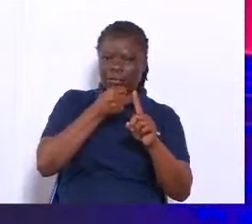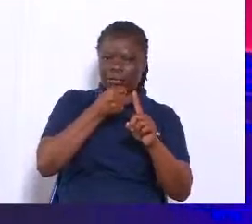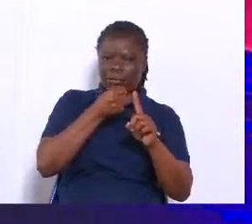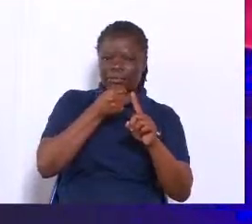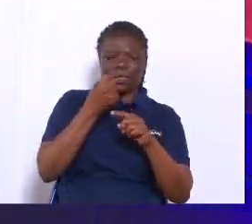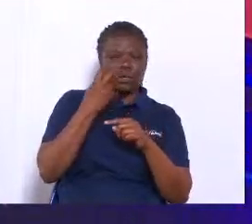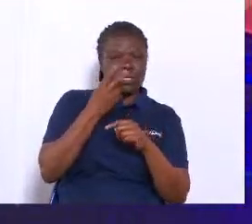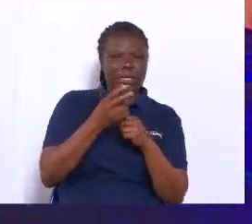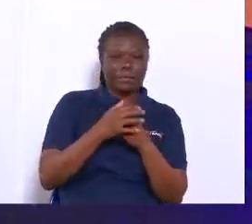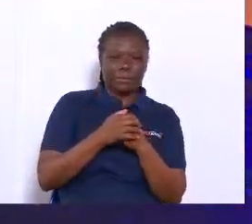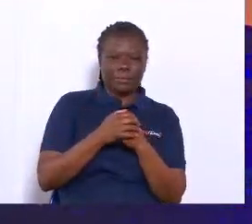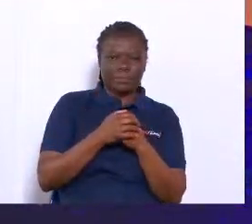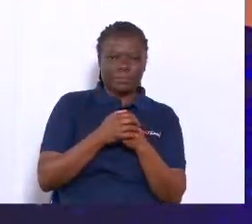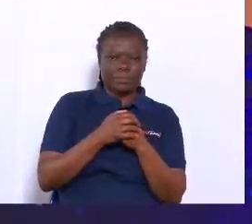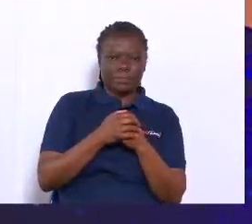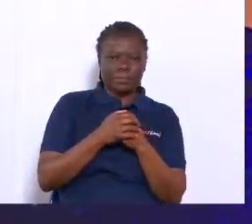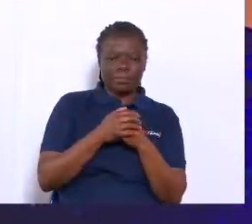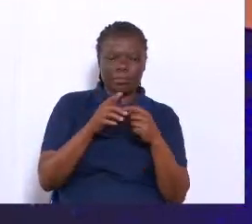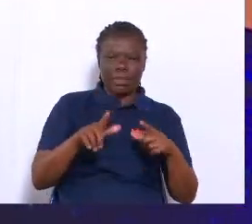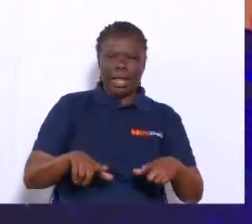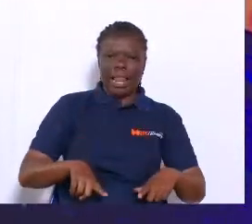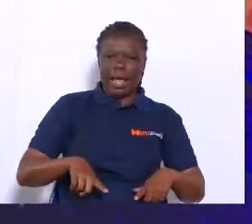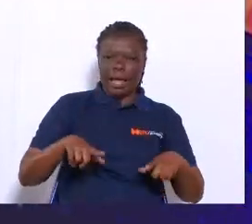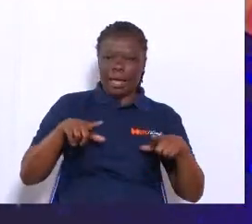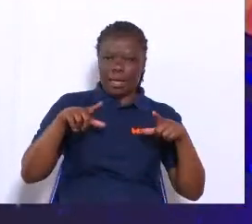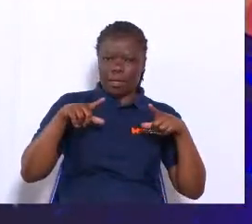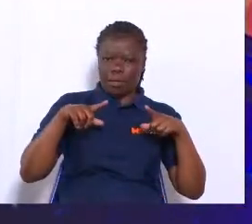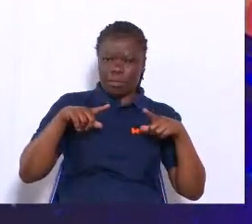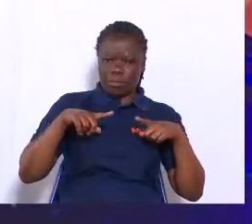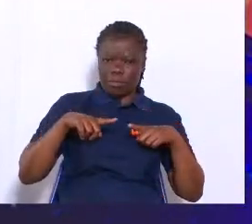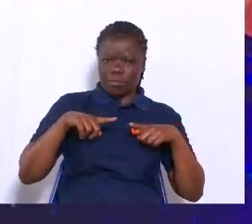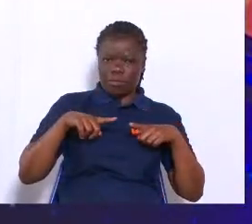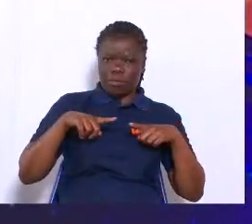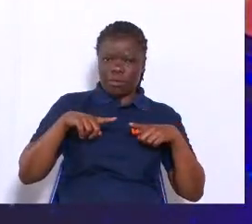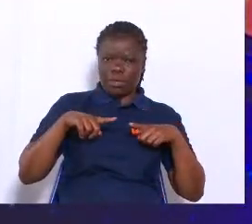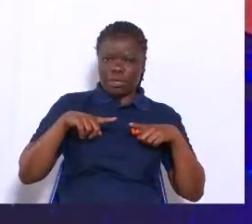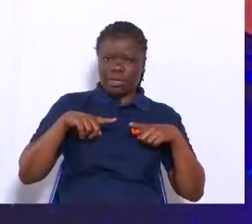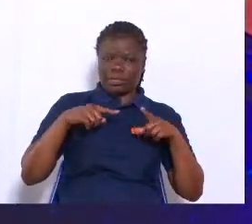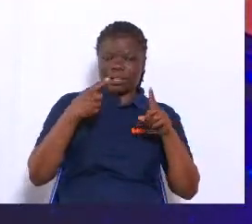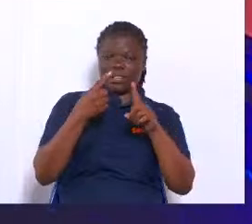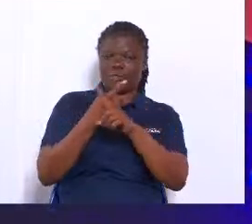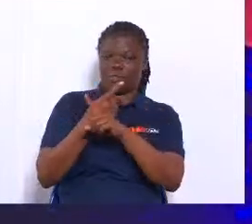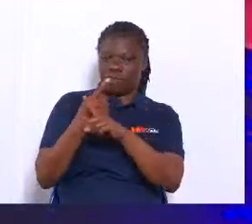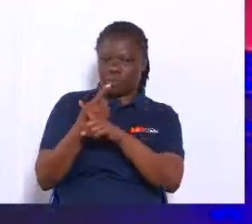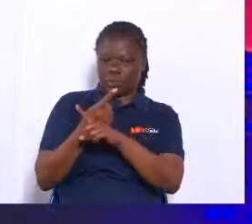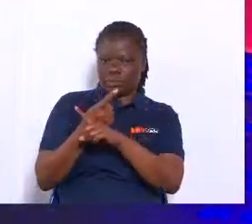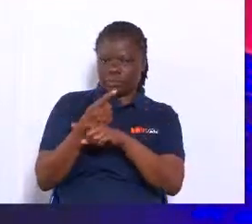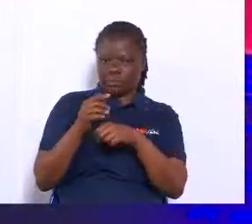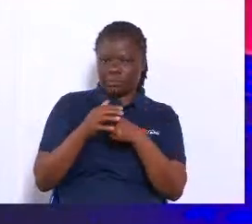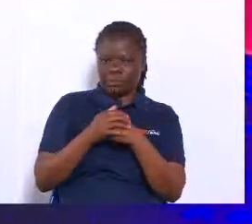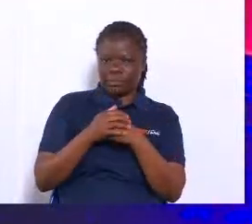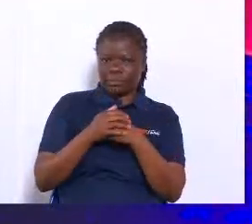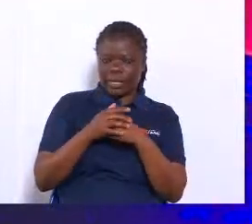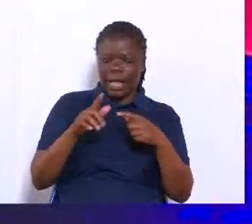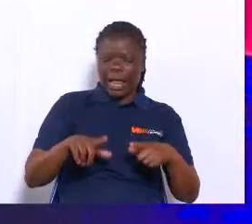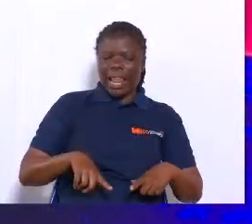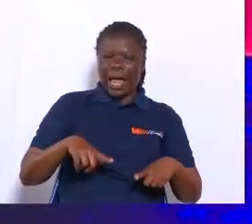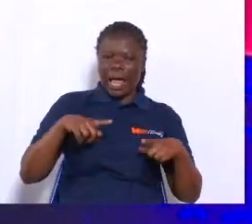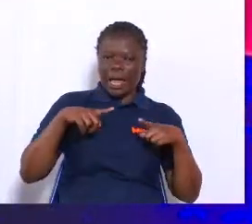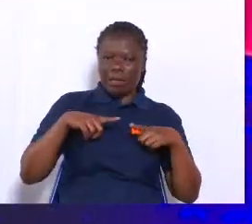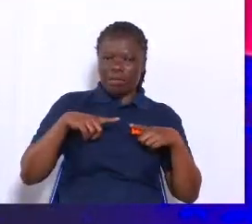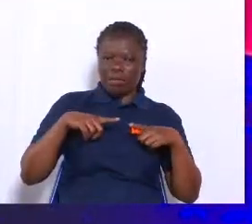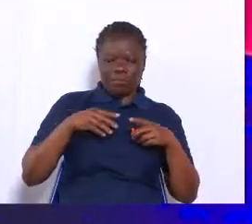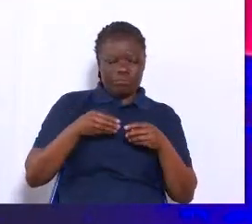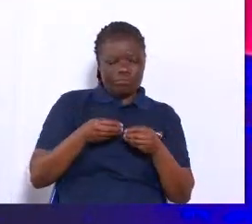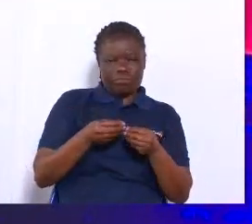You see, life is fleeting. Life slips through our fingers.